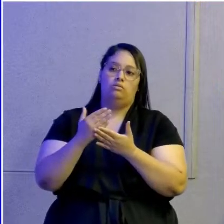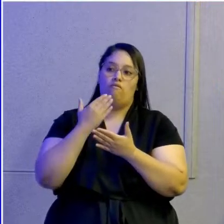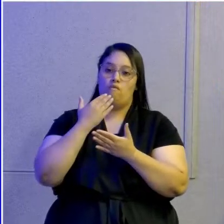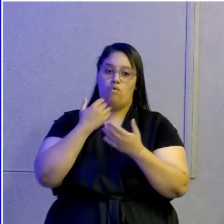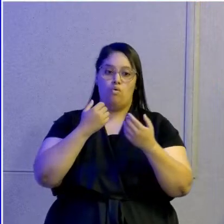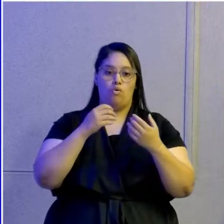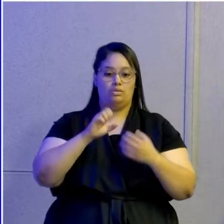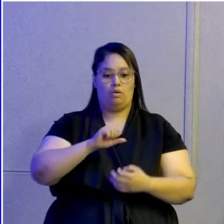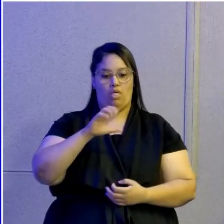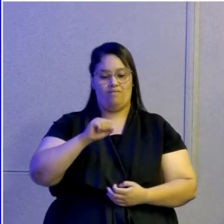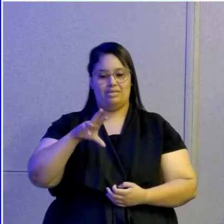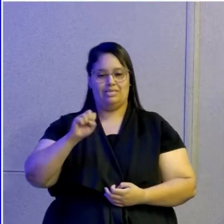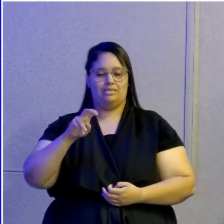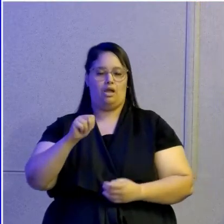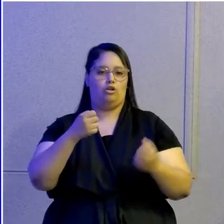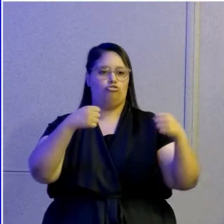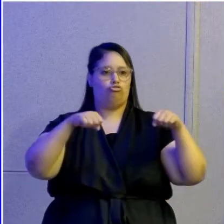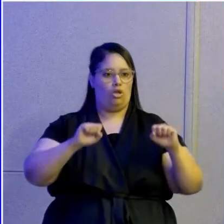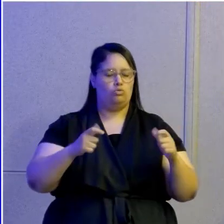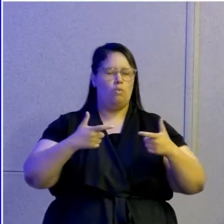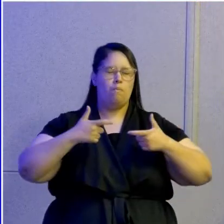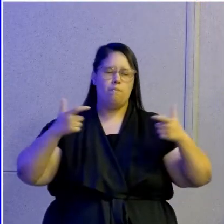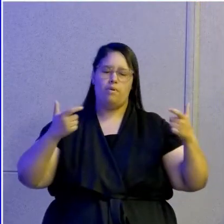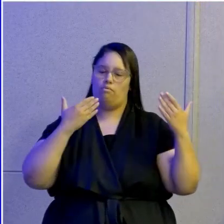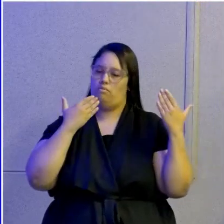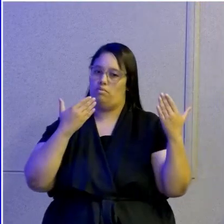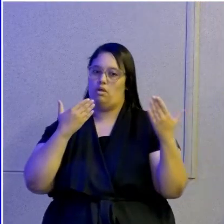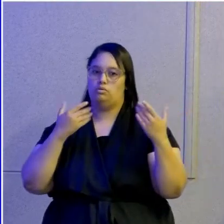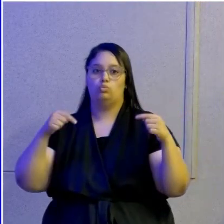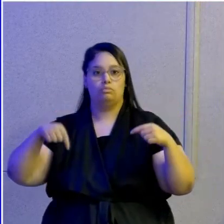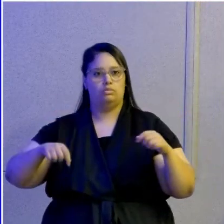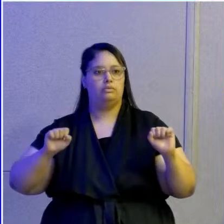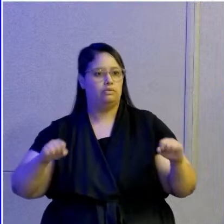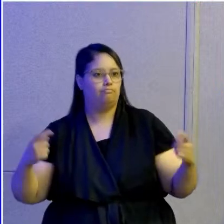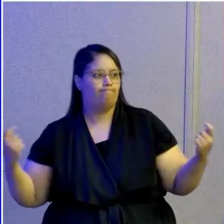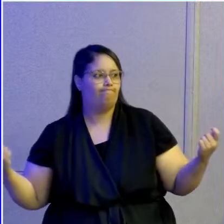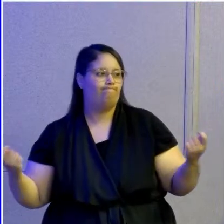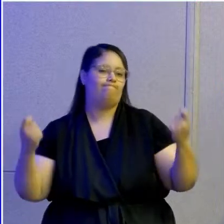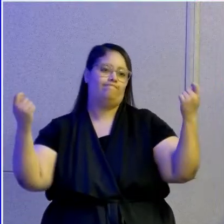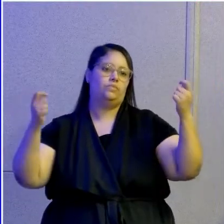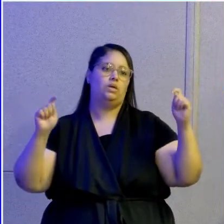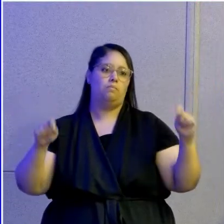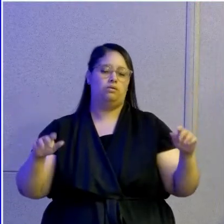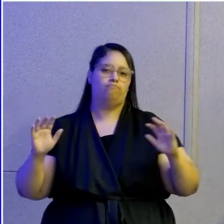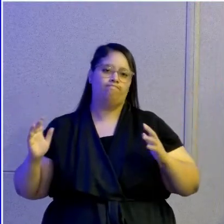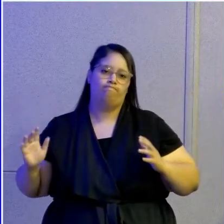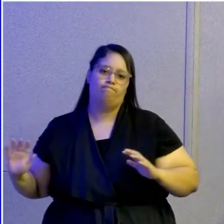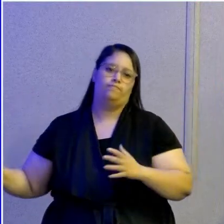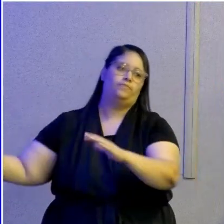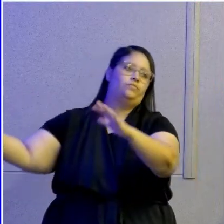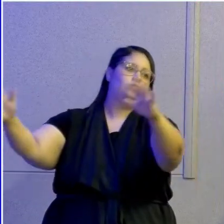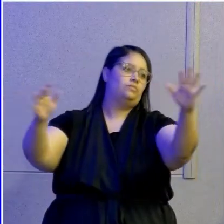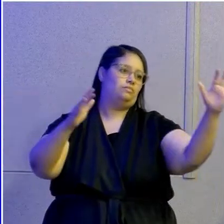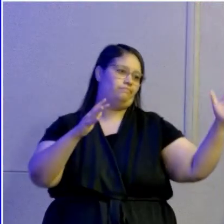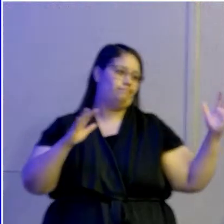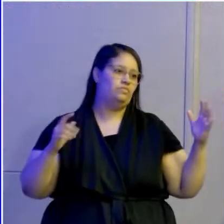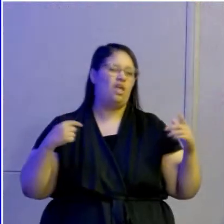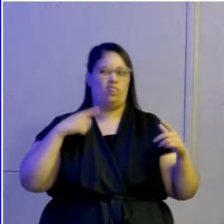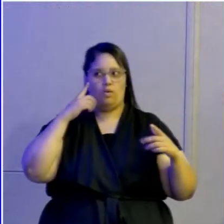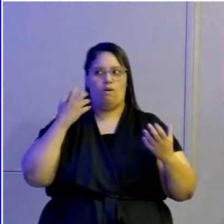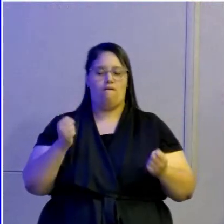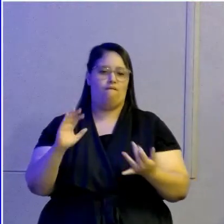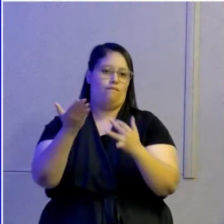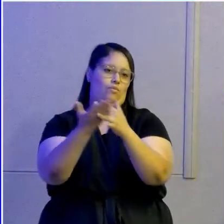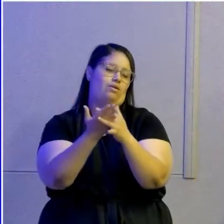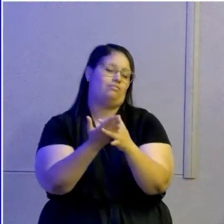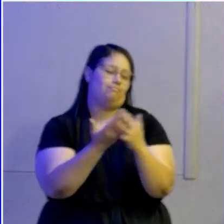CERN. So a big thanks, and this certainly is a celebration. And I'd just like to give you all a round of applause, and then I think we've got a break. Thank